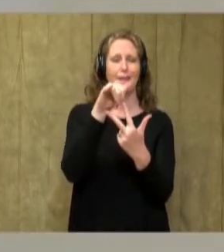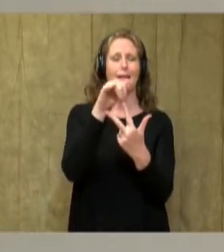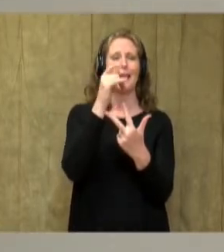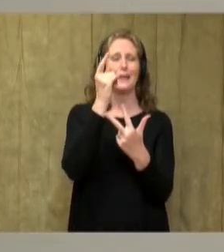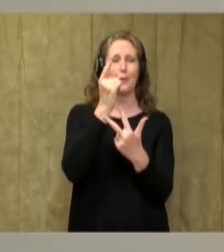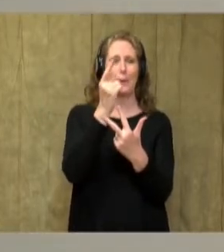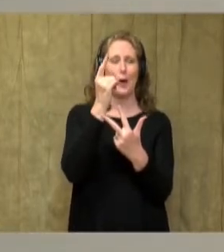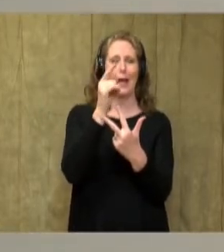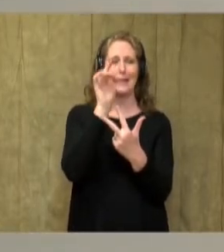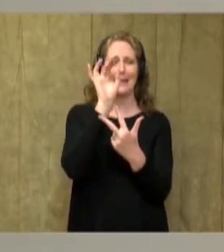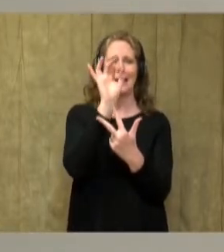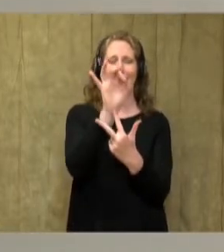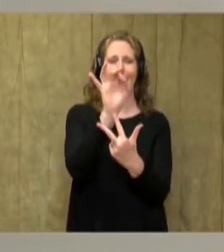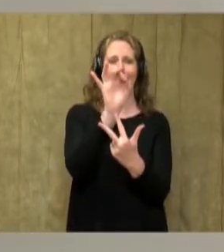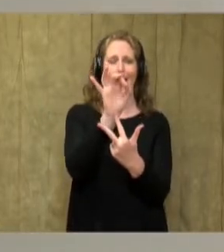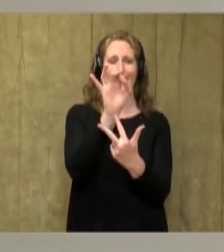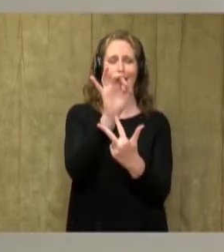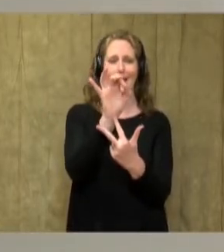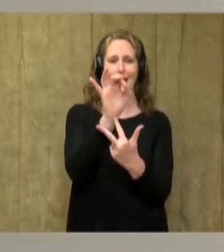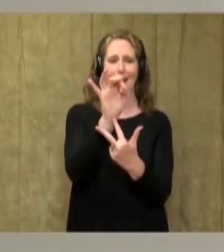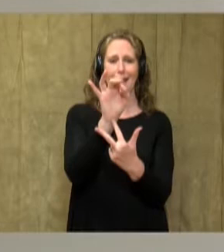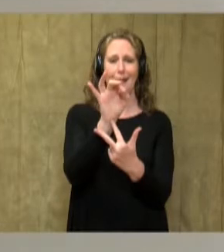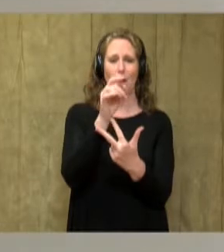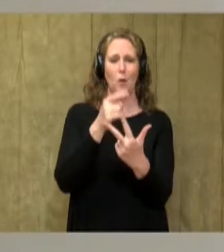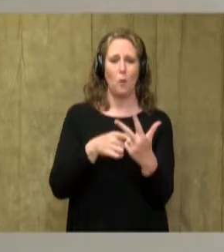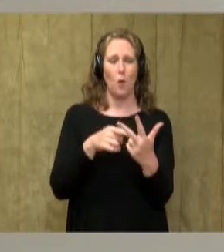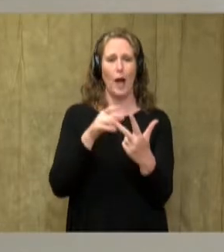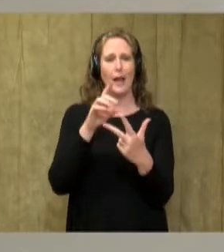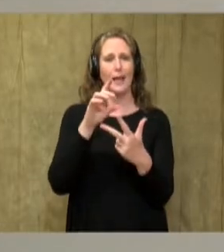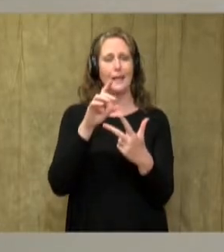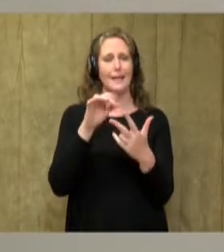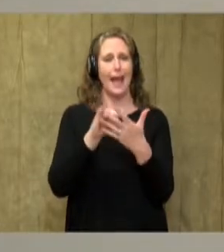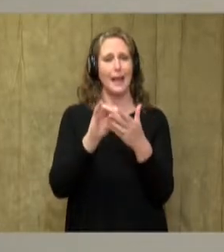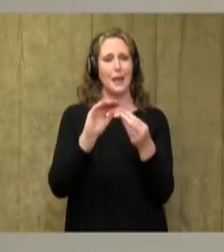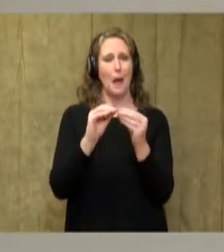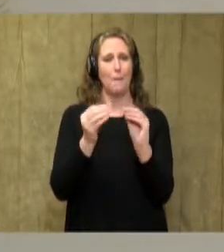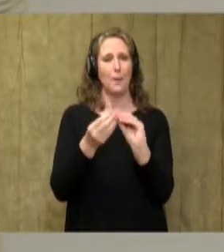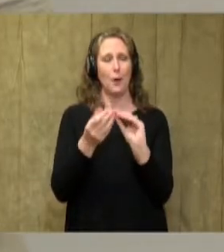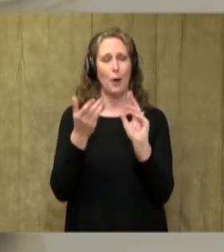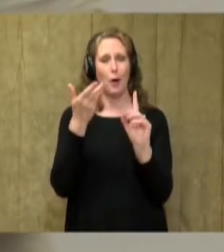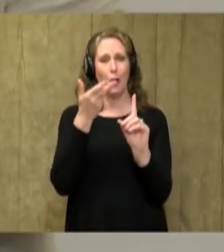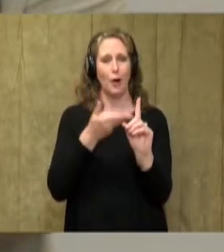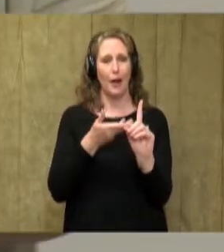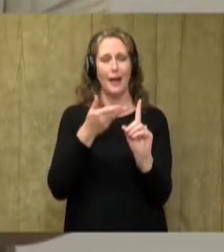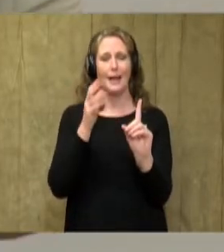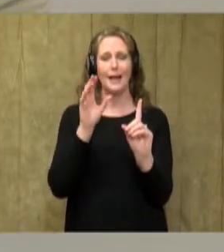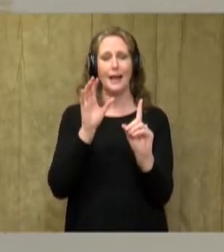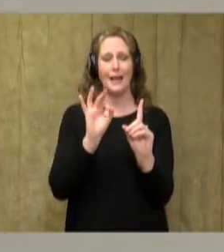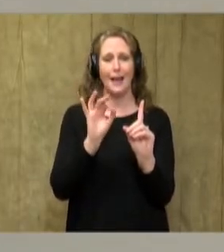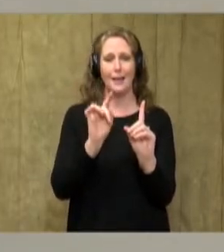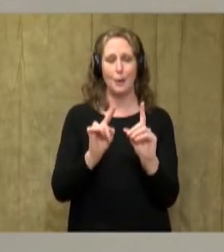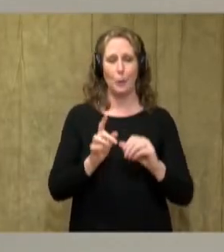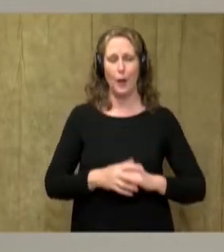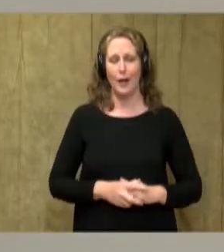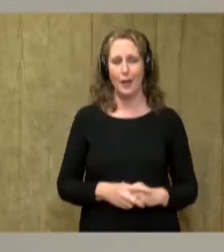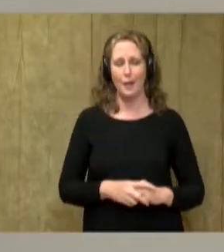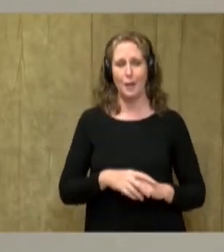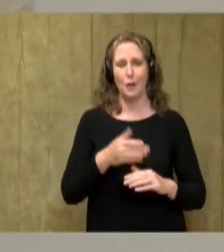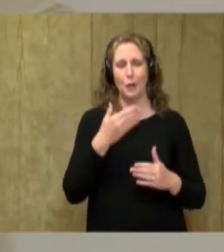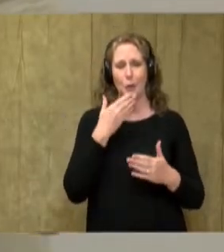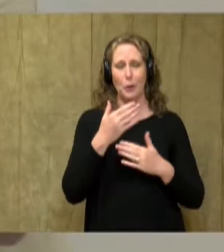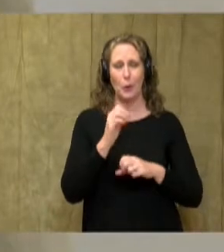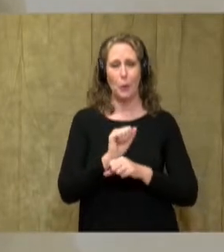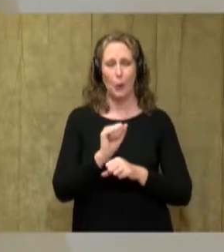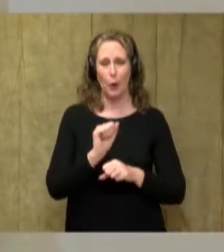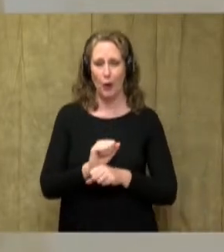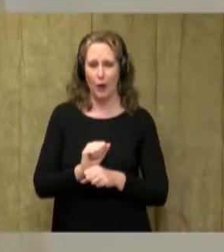That's right, it's a 9. So what is Sean's number? Sean's number is 91. Good job. All